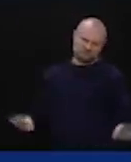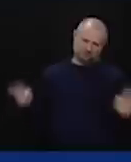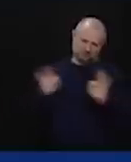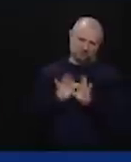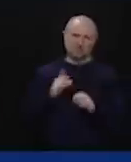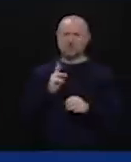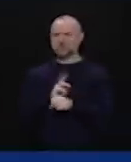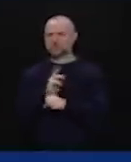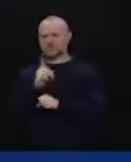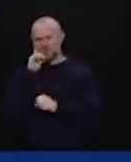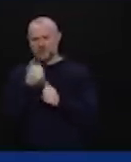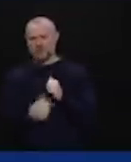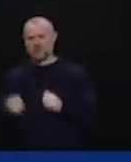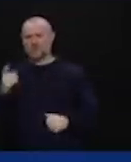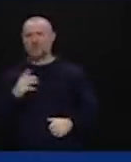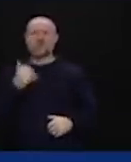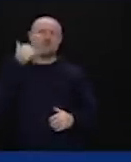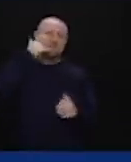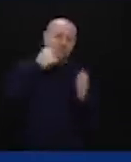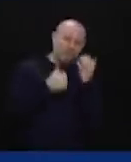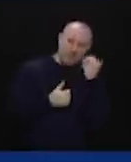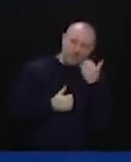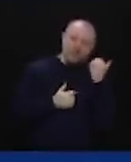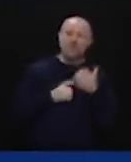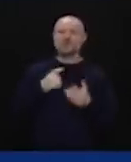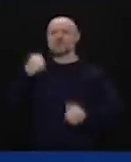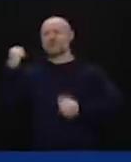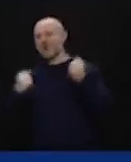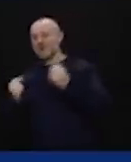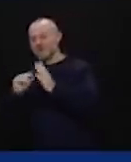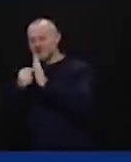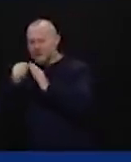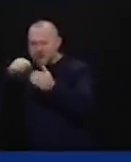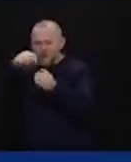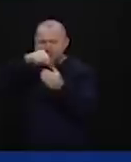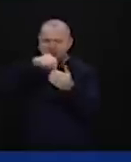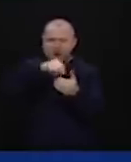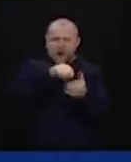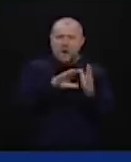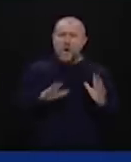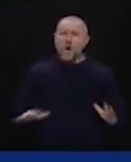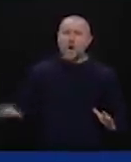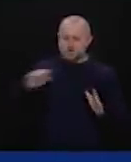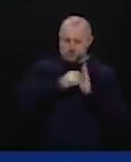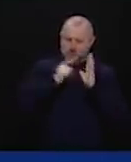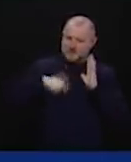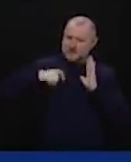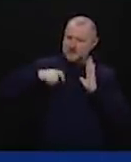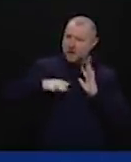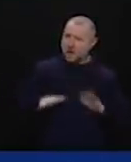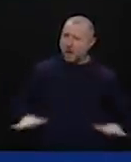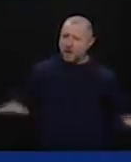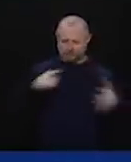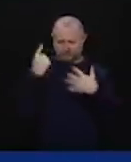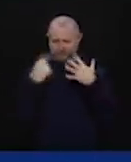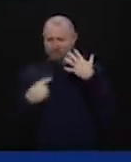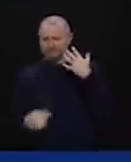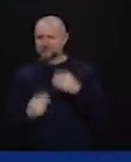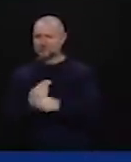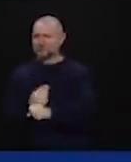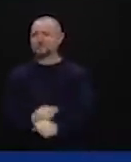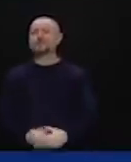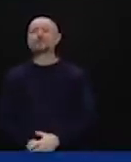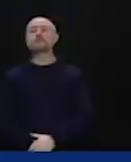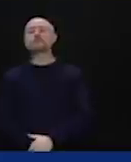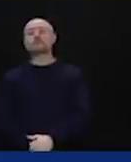your phone or your car or anything else. We need to have these chips made here. So the site is ready